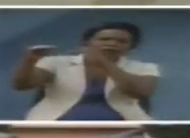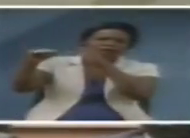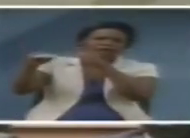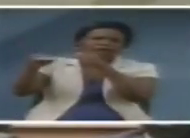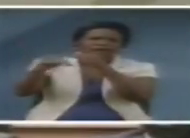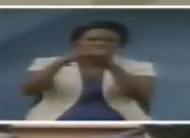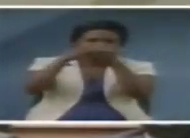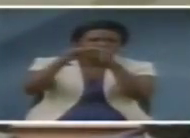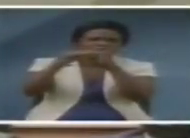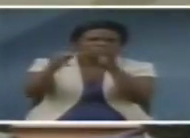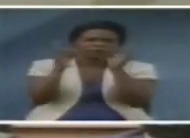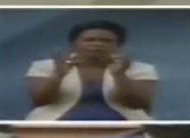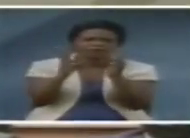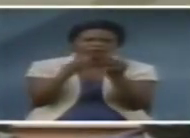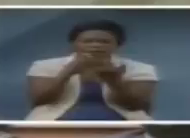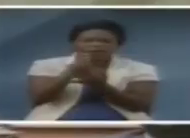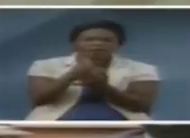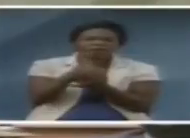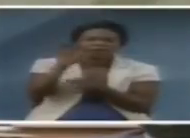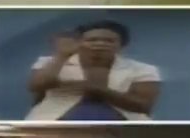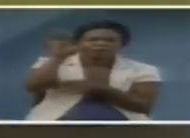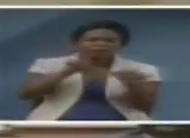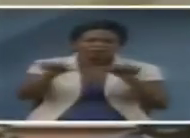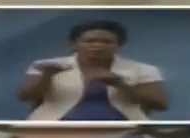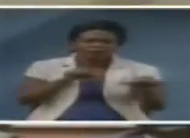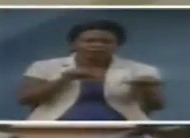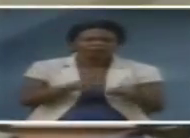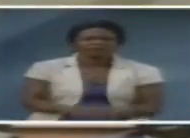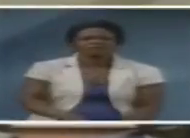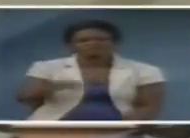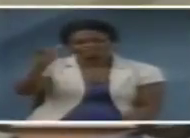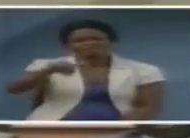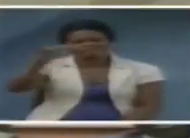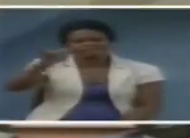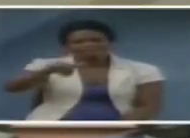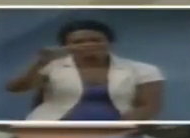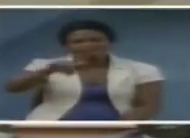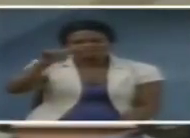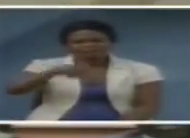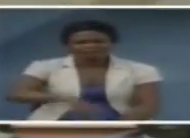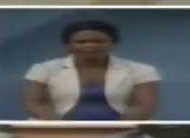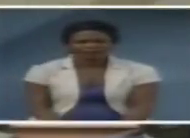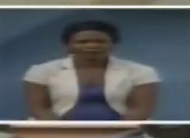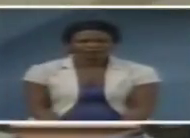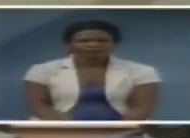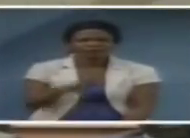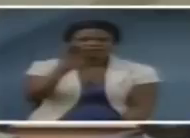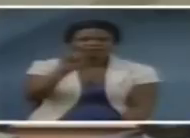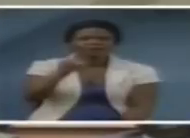and district levels are deconcentrated to the provincial administration.